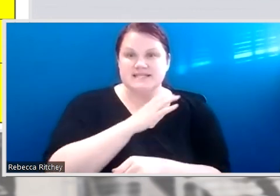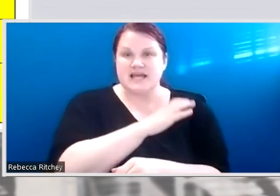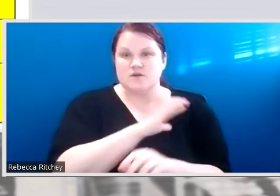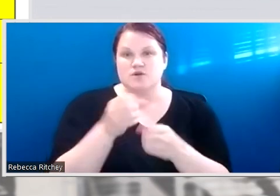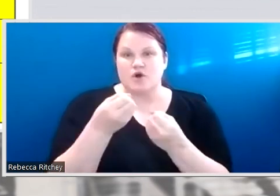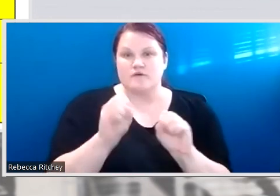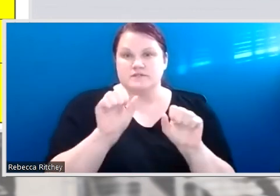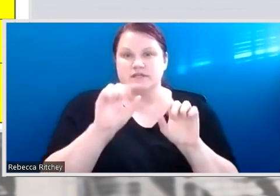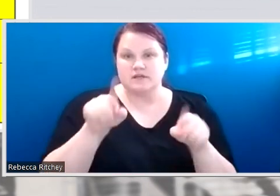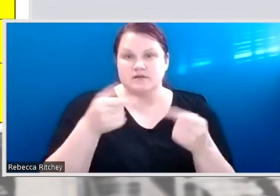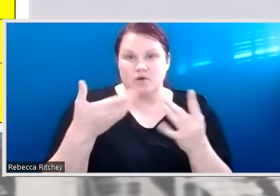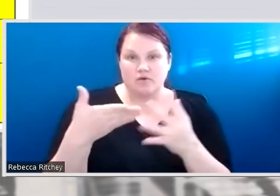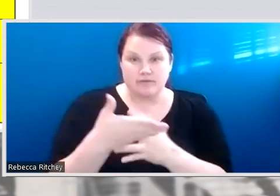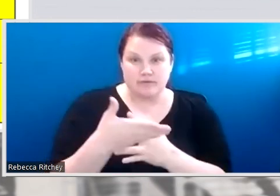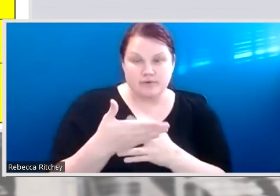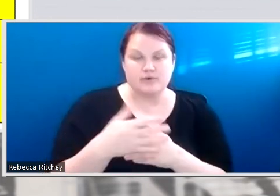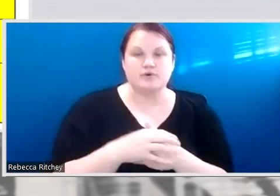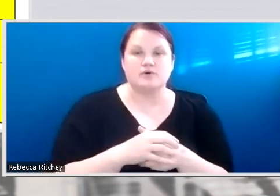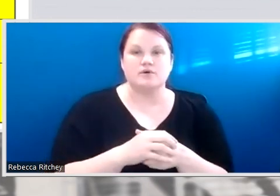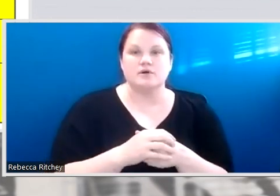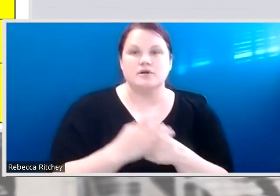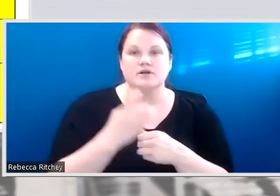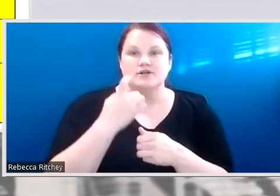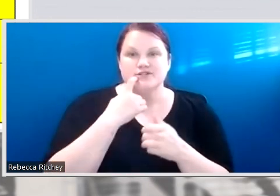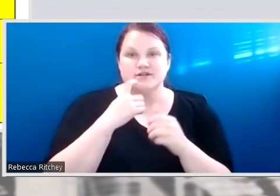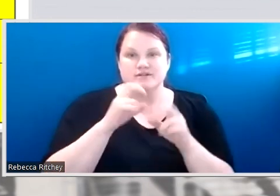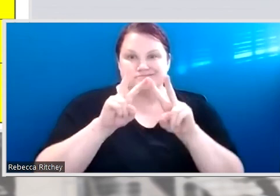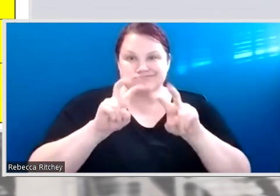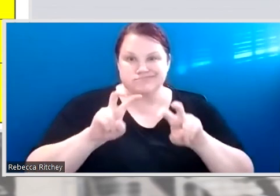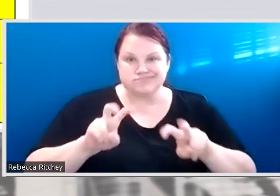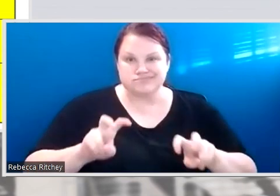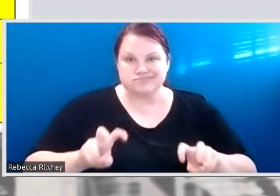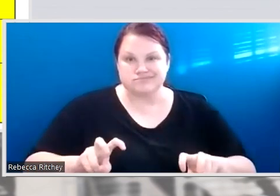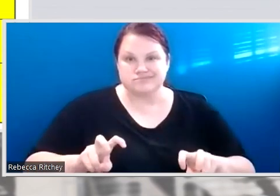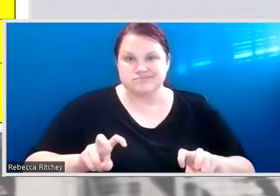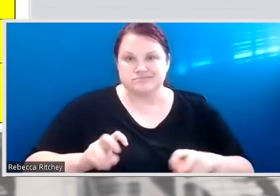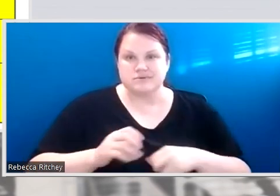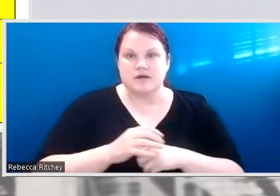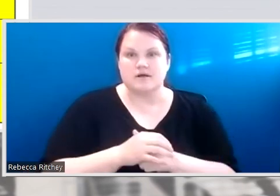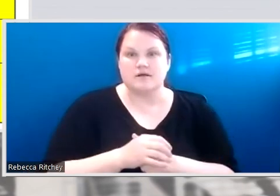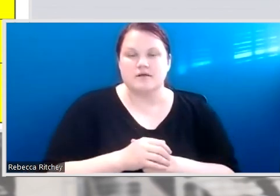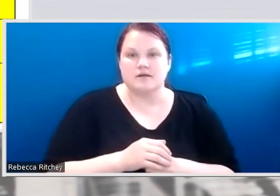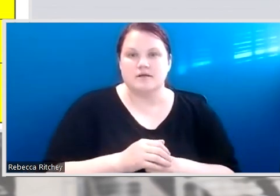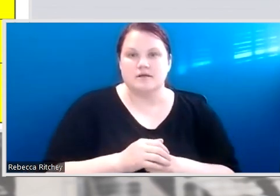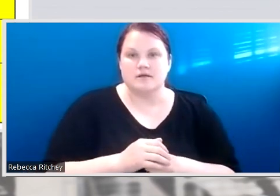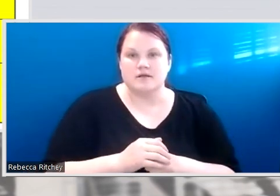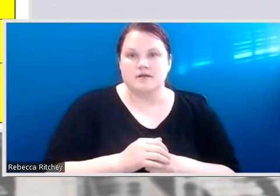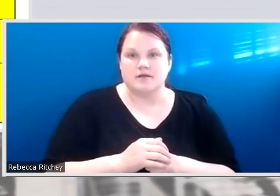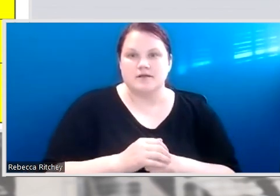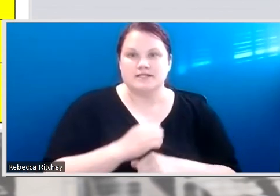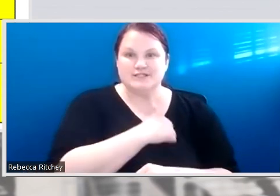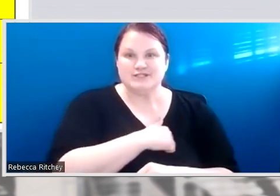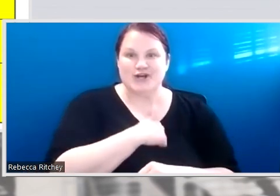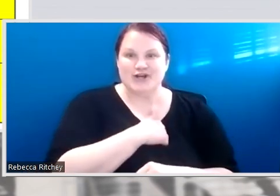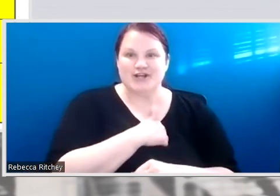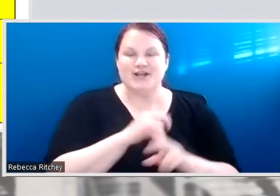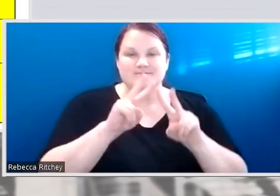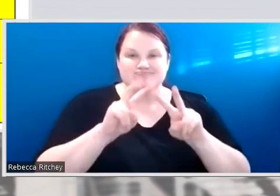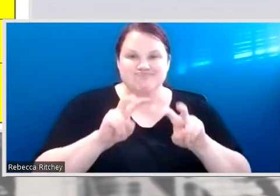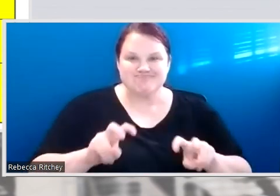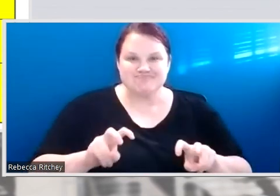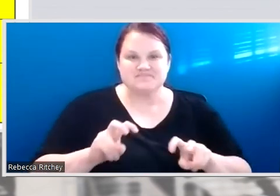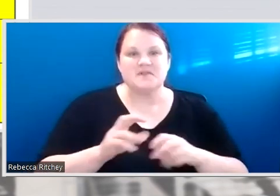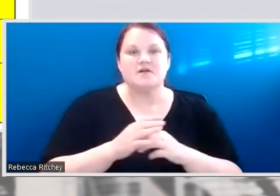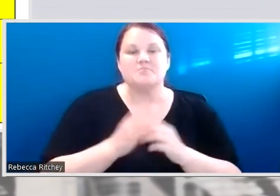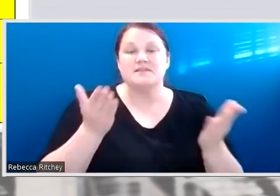can go through and just sort the sorry, it's been a long week. They can sort the spreadsheet by